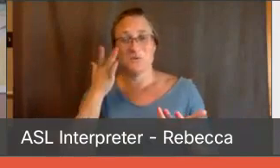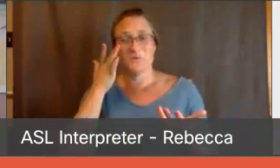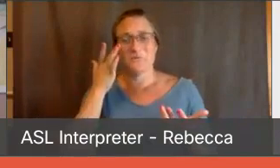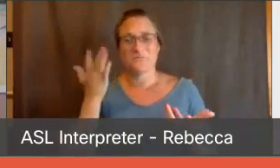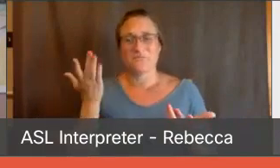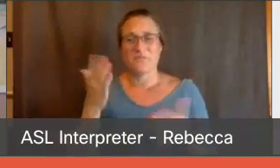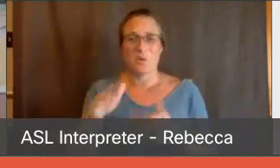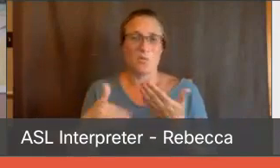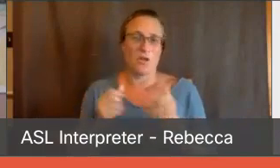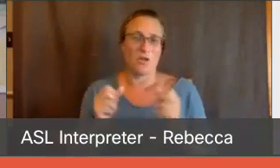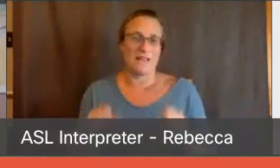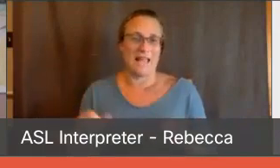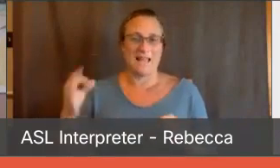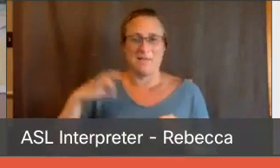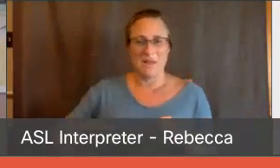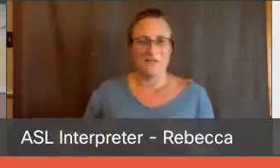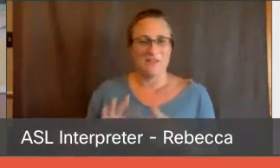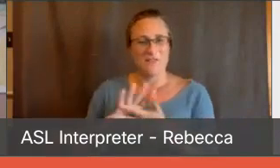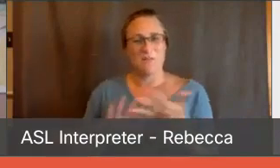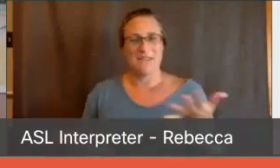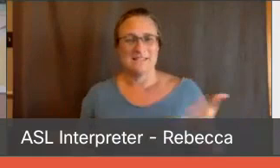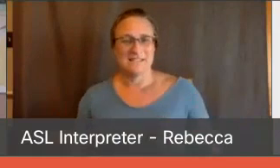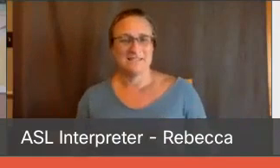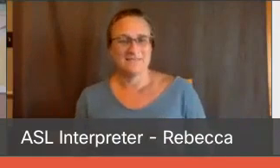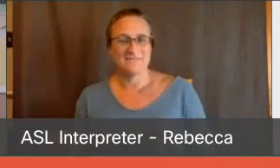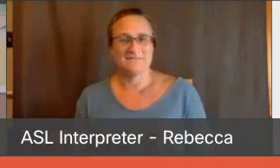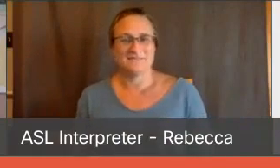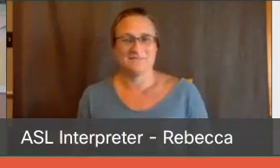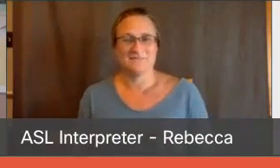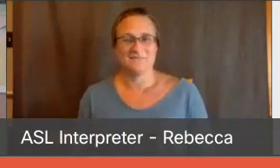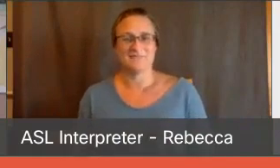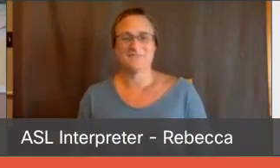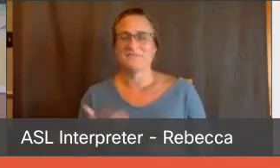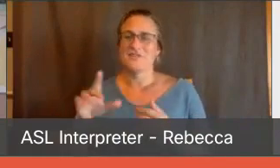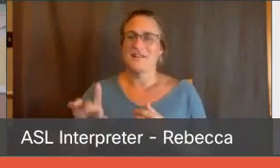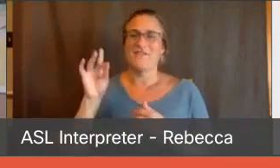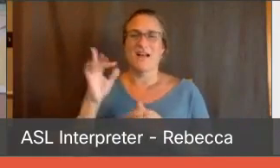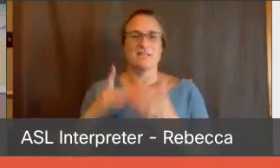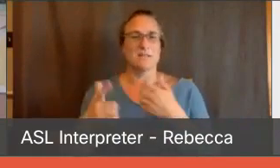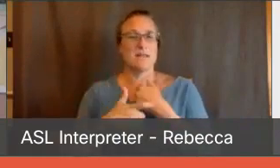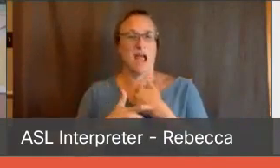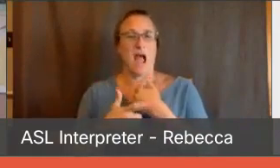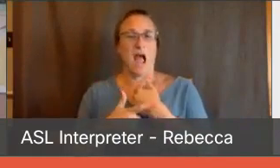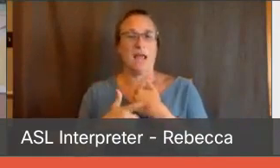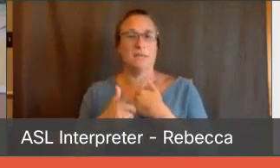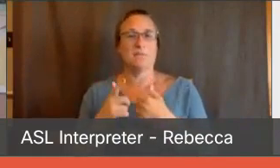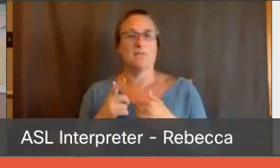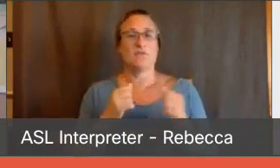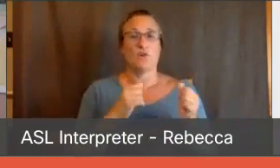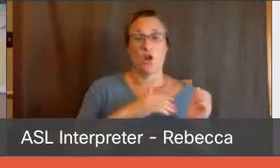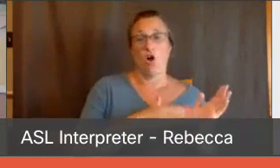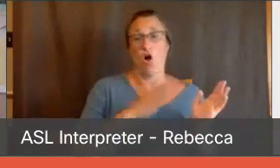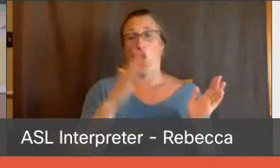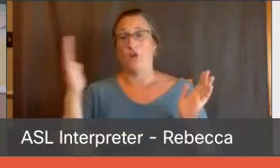will benefit from some of this or all of this. So finding time to put calm moments into our life is